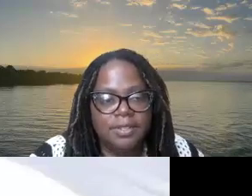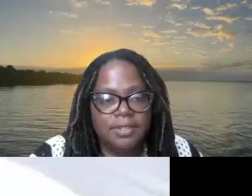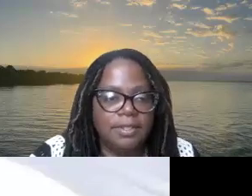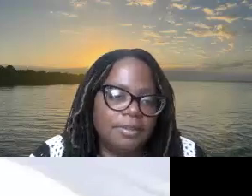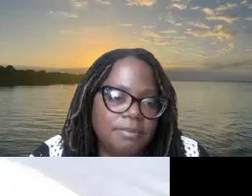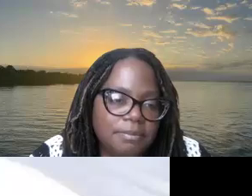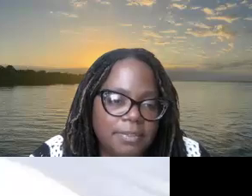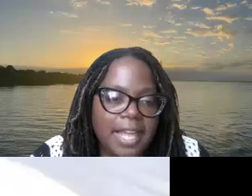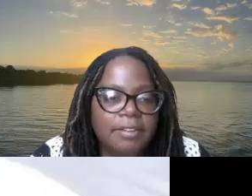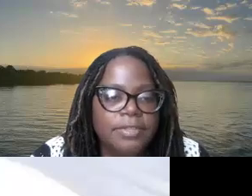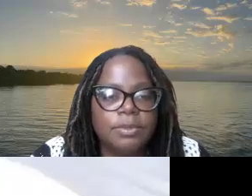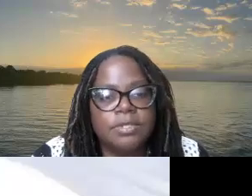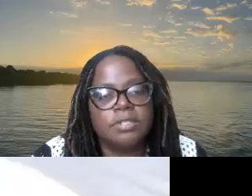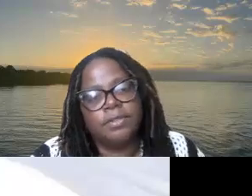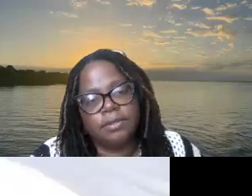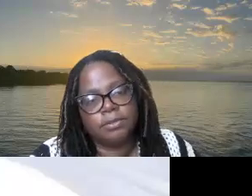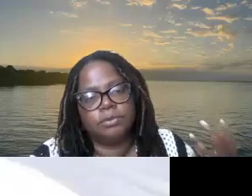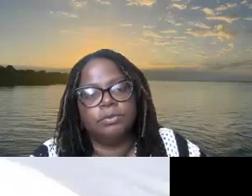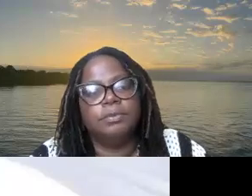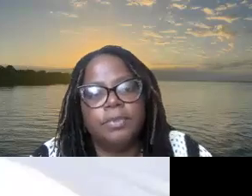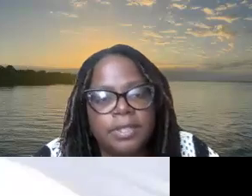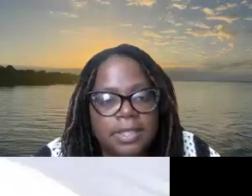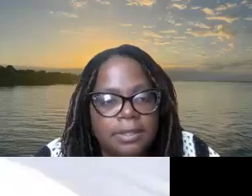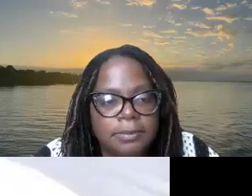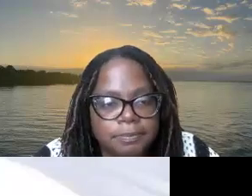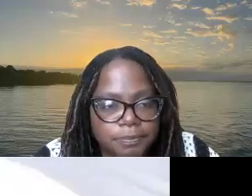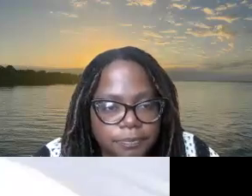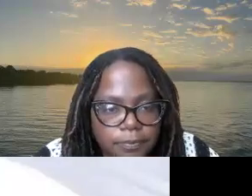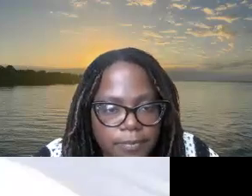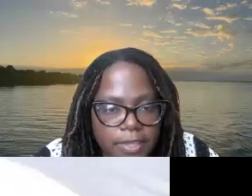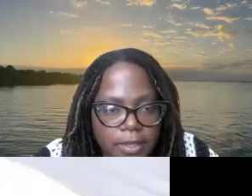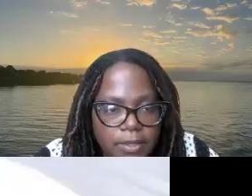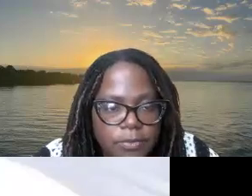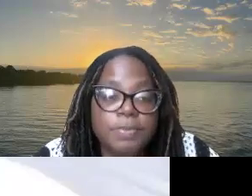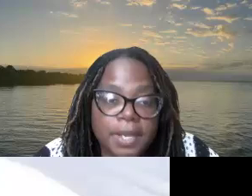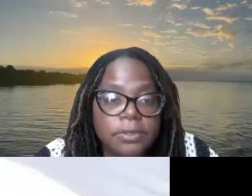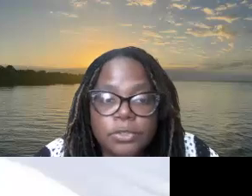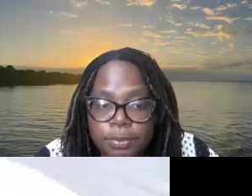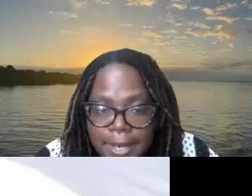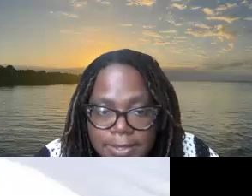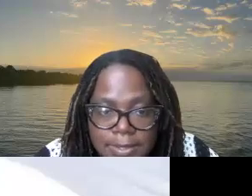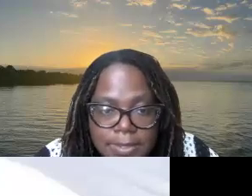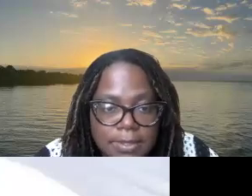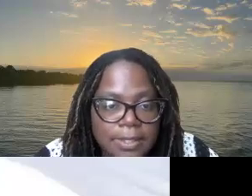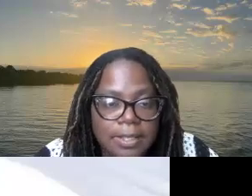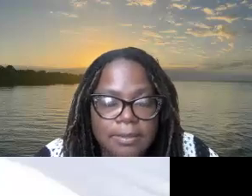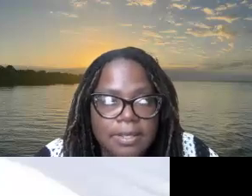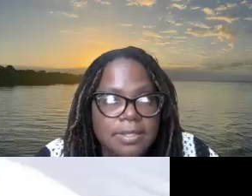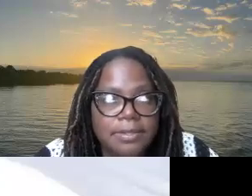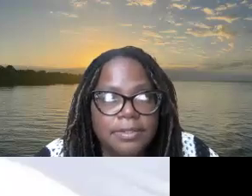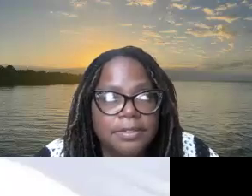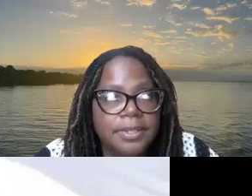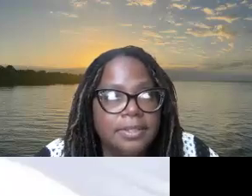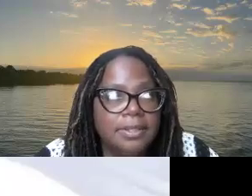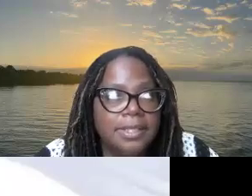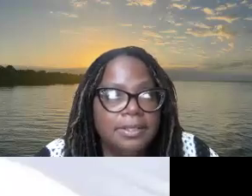or lack of resources for their cultural group and identity. Respect cultural practices. And again, I